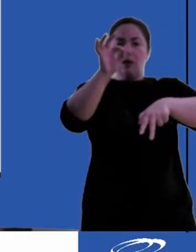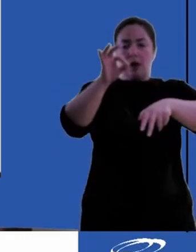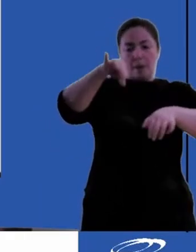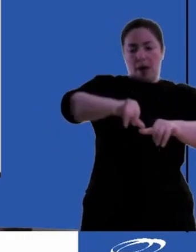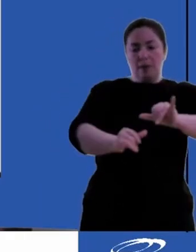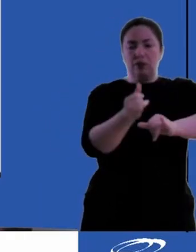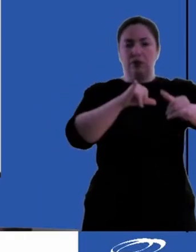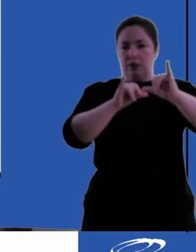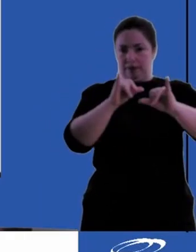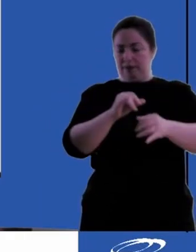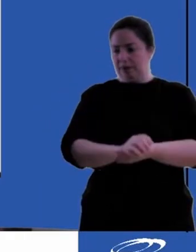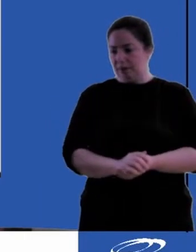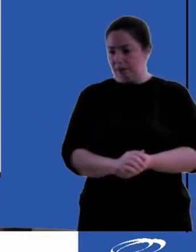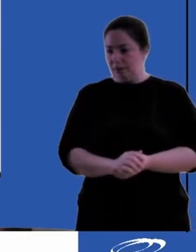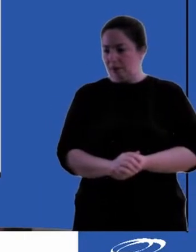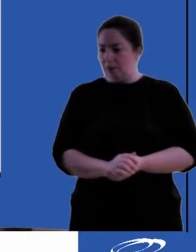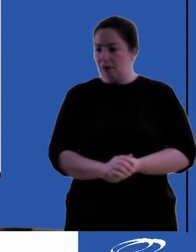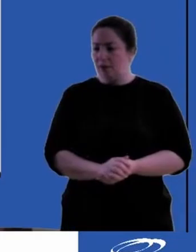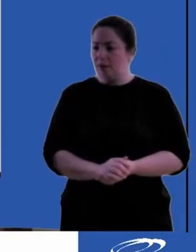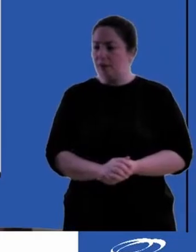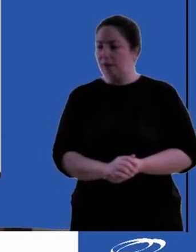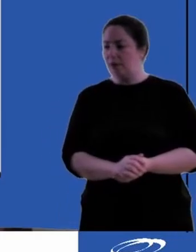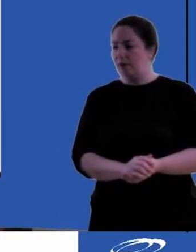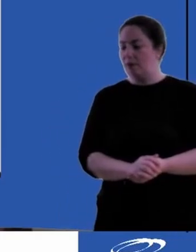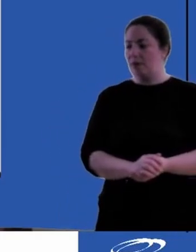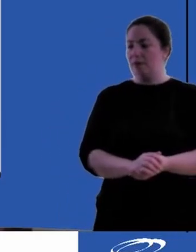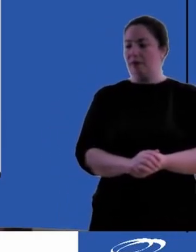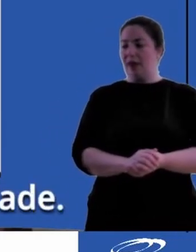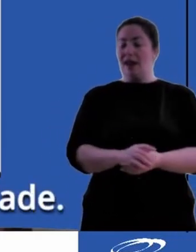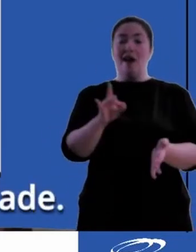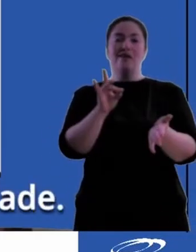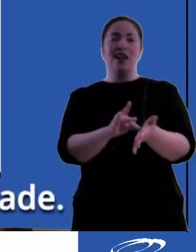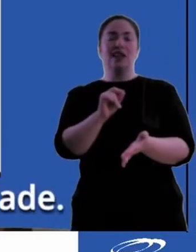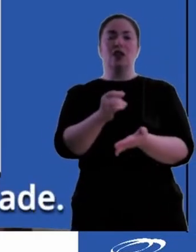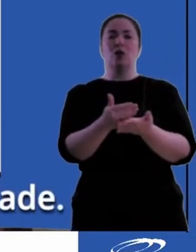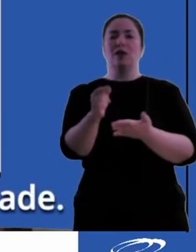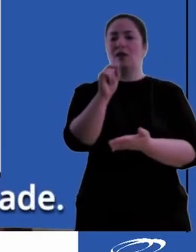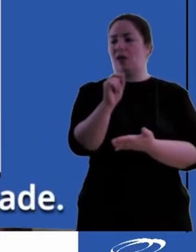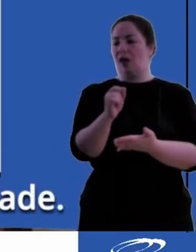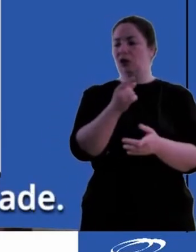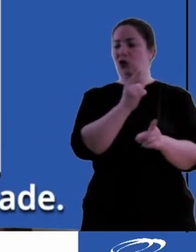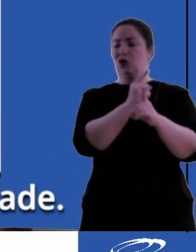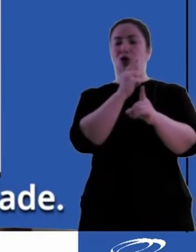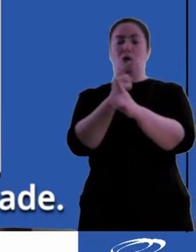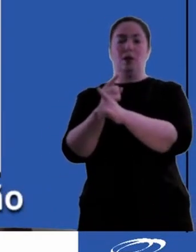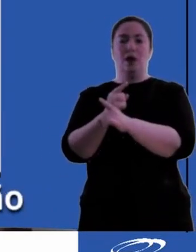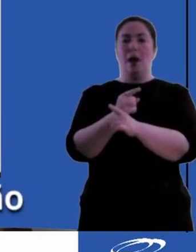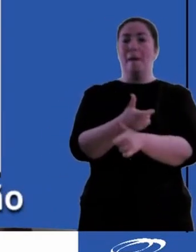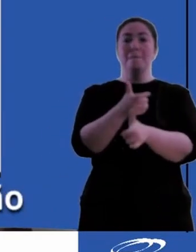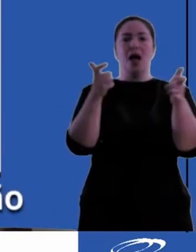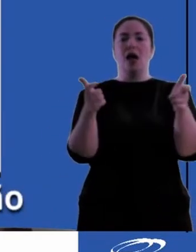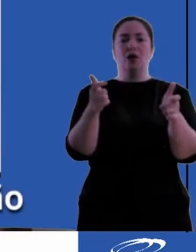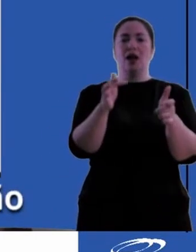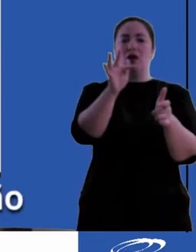in 27 true fungal periprosthetic joint infections. 4 were positive for a 15% sensitivity. That's very, very